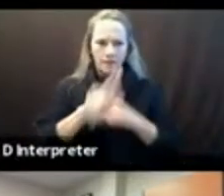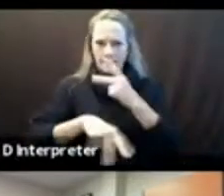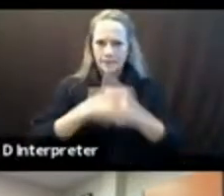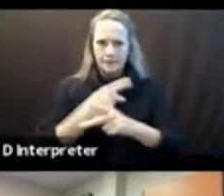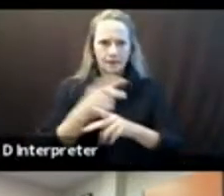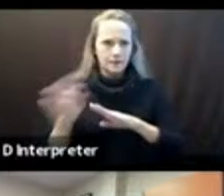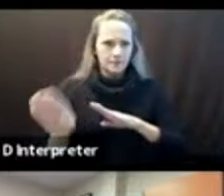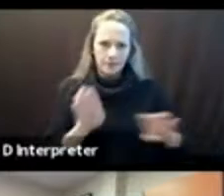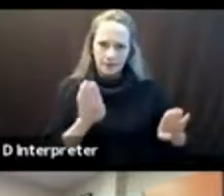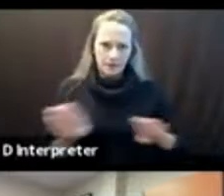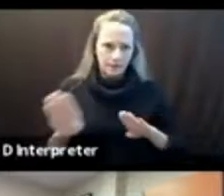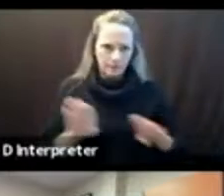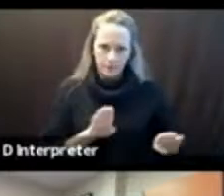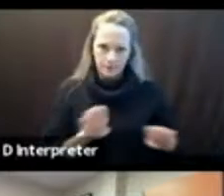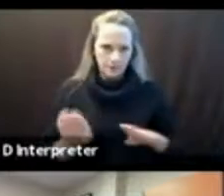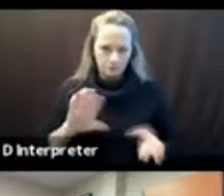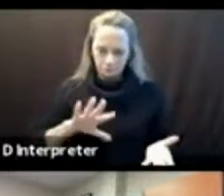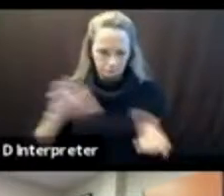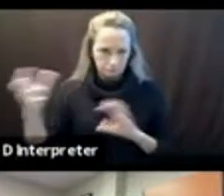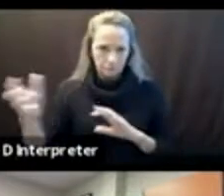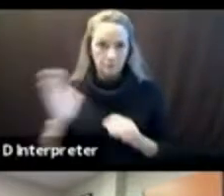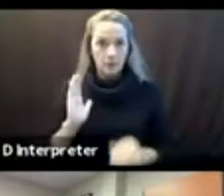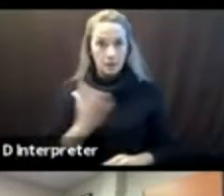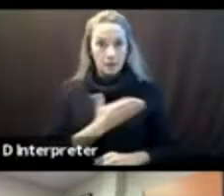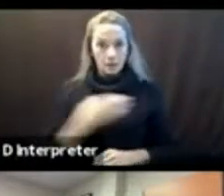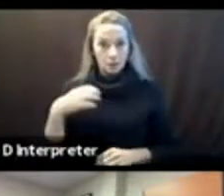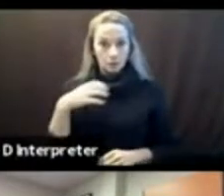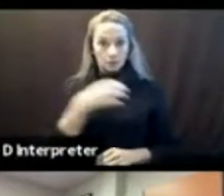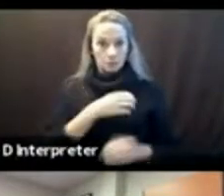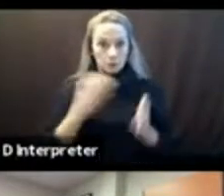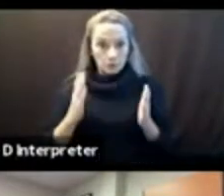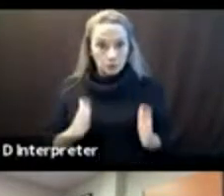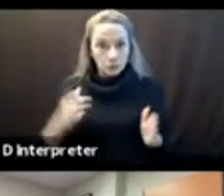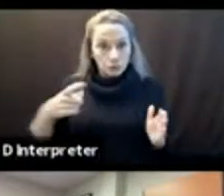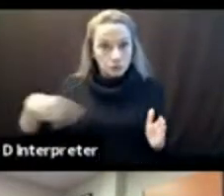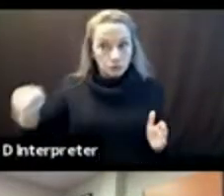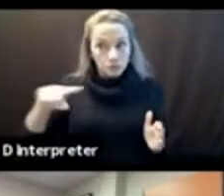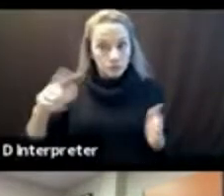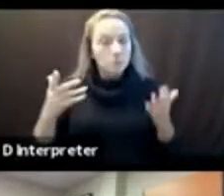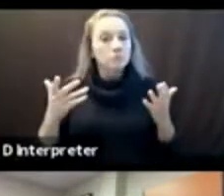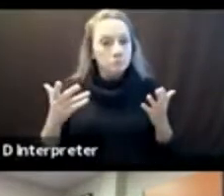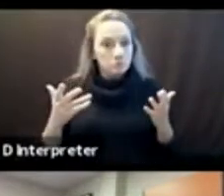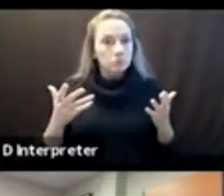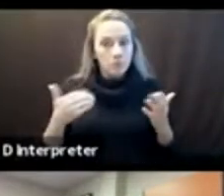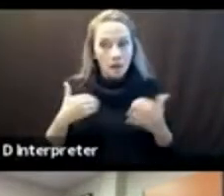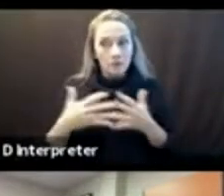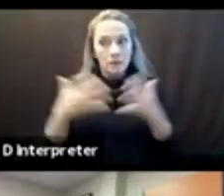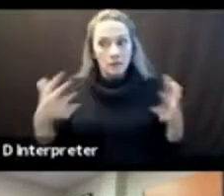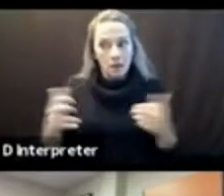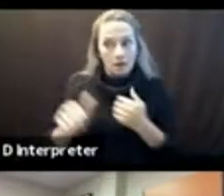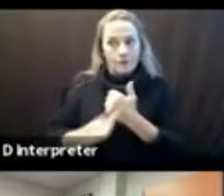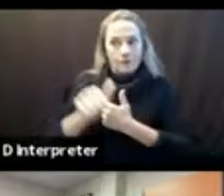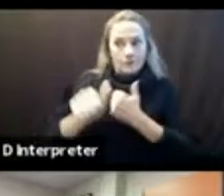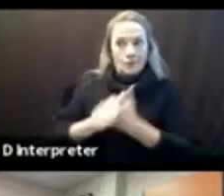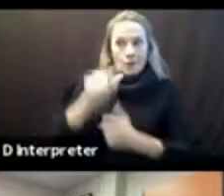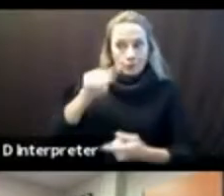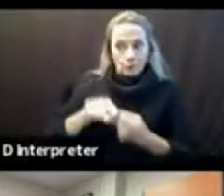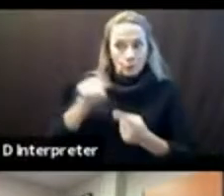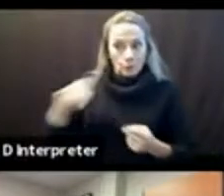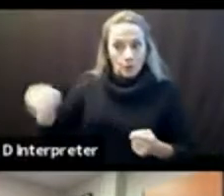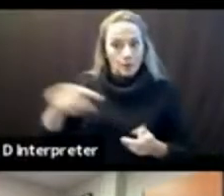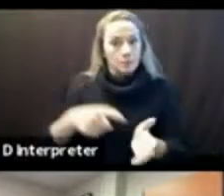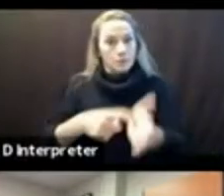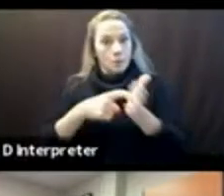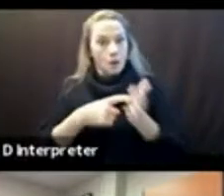behavior. Our commissioners quite literally have had credible threats that have required deputies